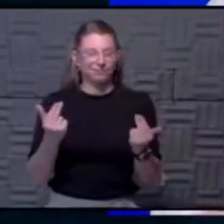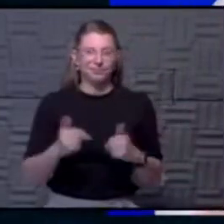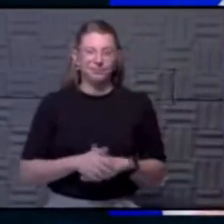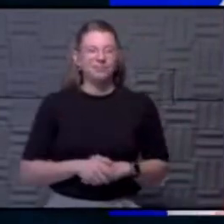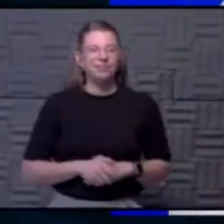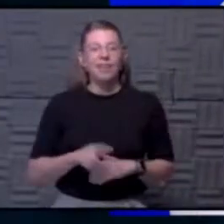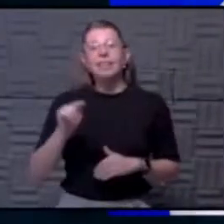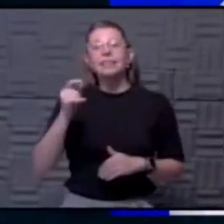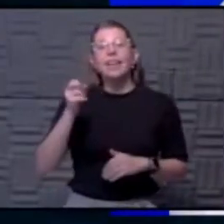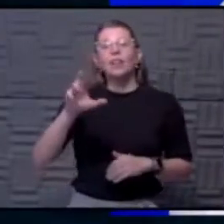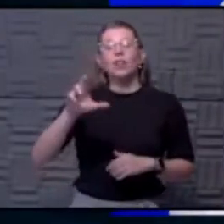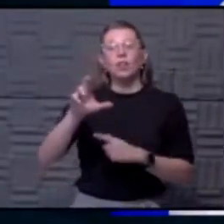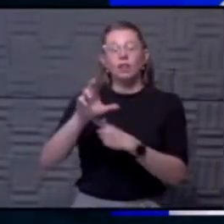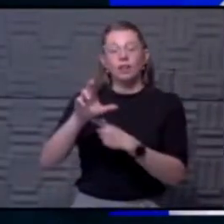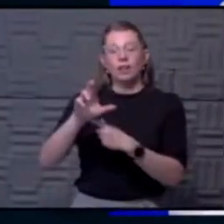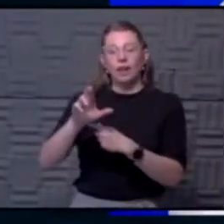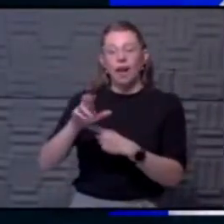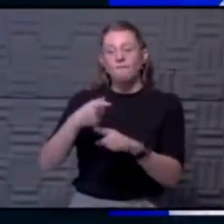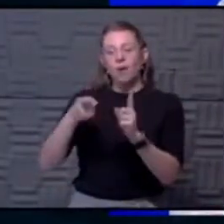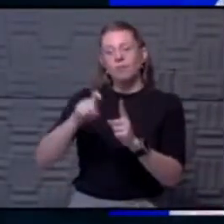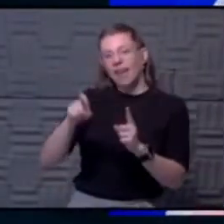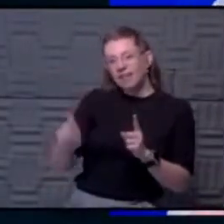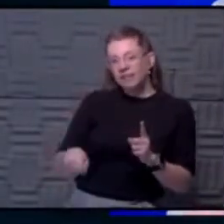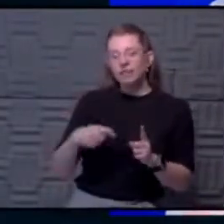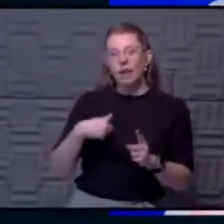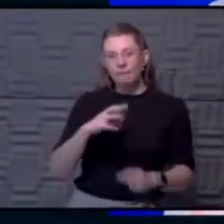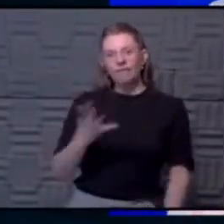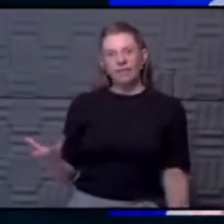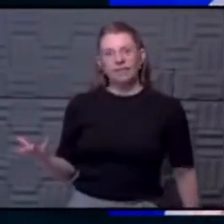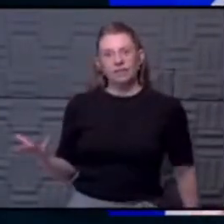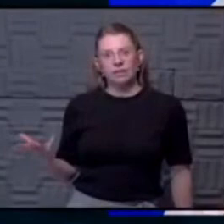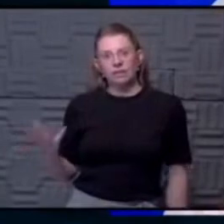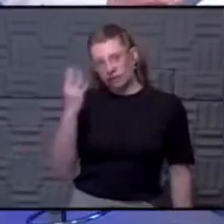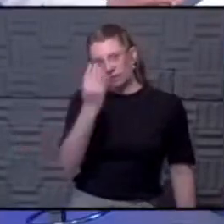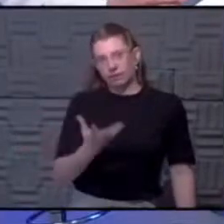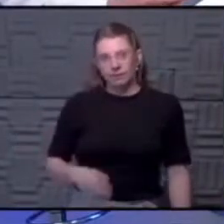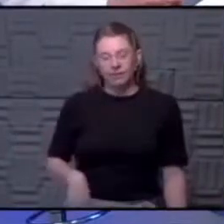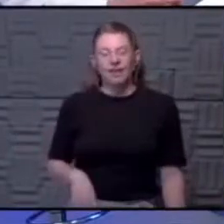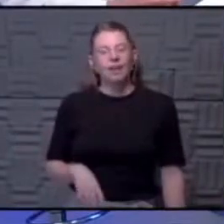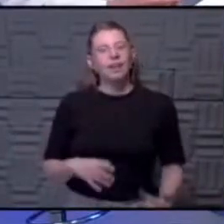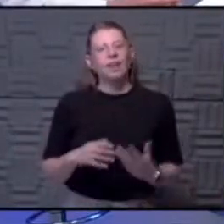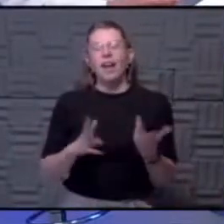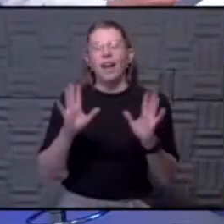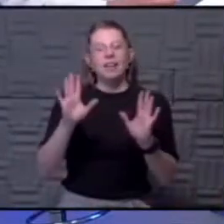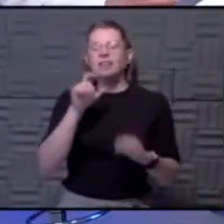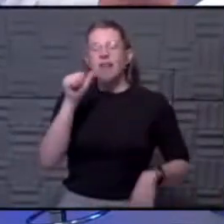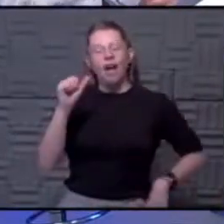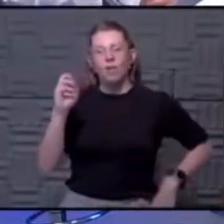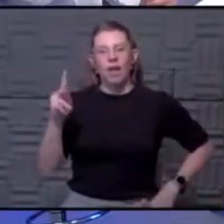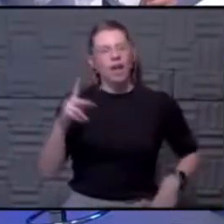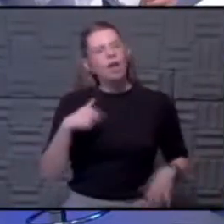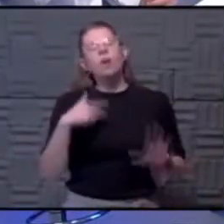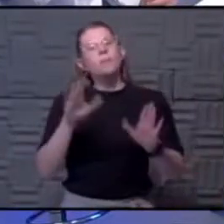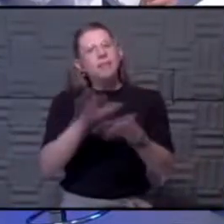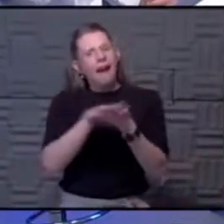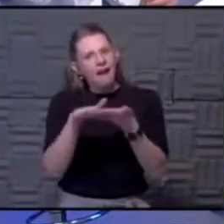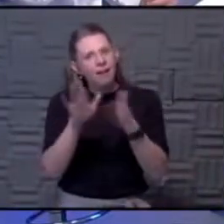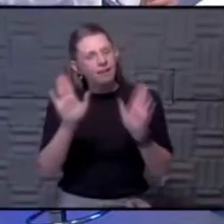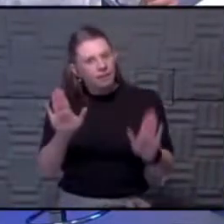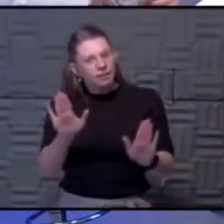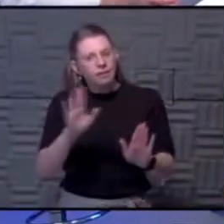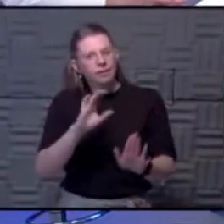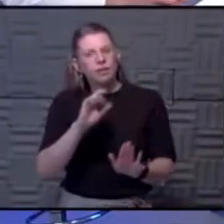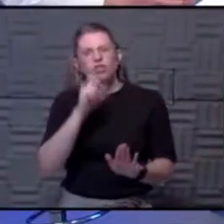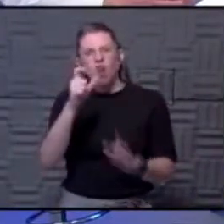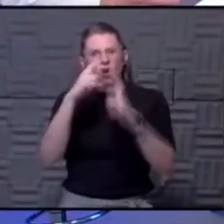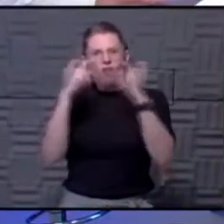Hey, it's Taylor. As a Texan, I take offense to that. I'm just going to throw that out there. Well, No, we're it's not being okay. kind. We're being kind. We're just saying,